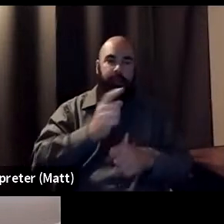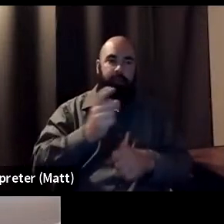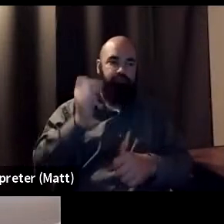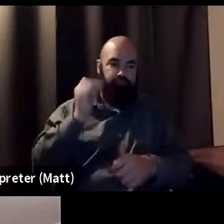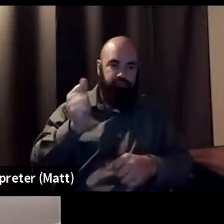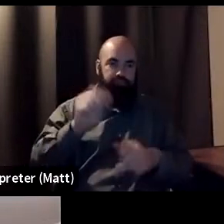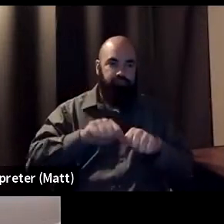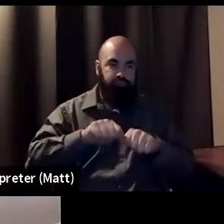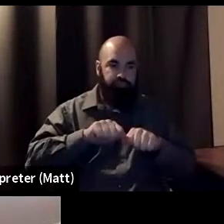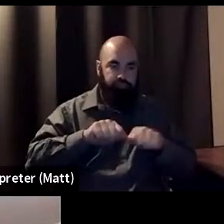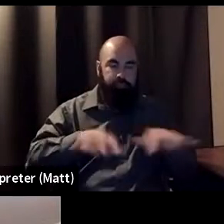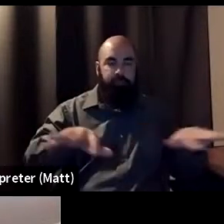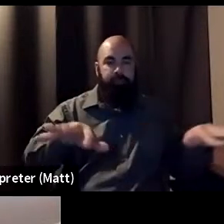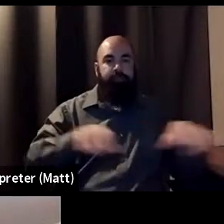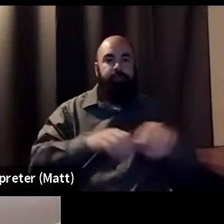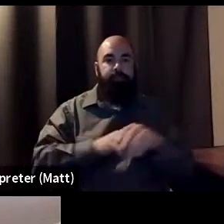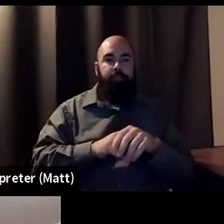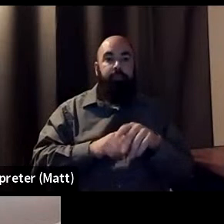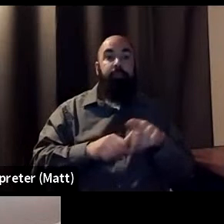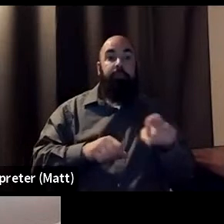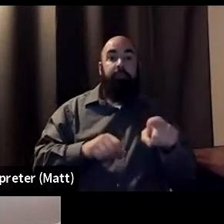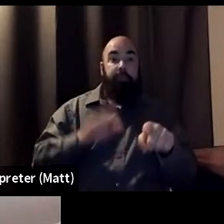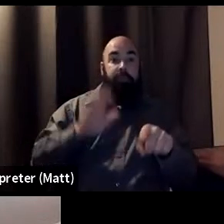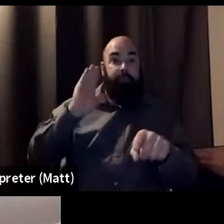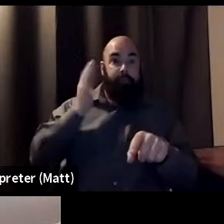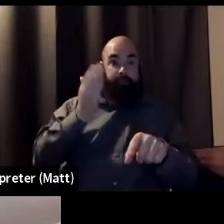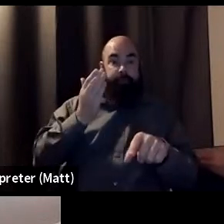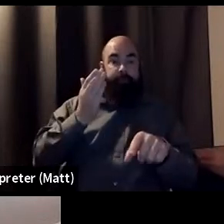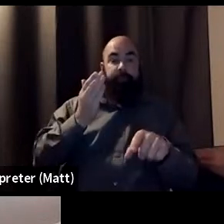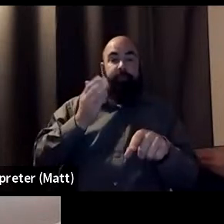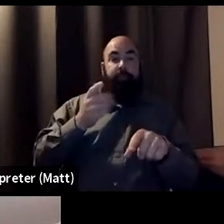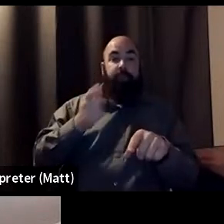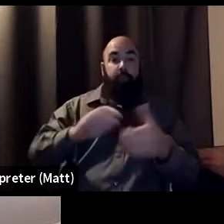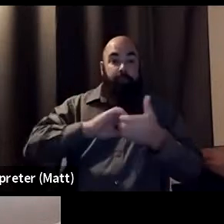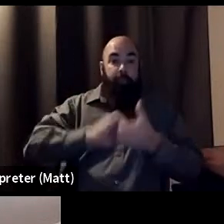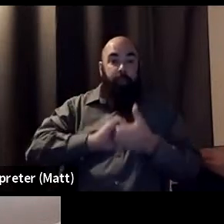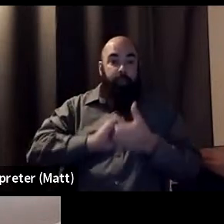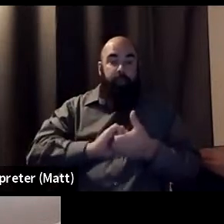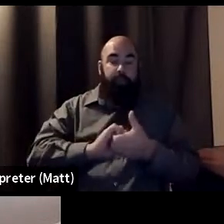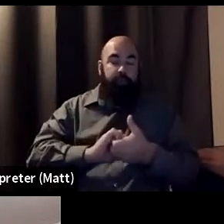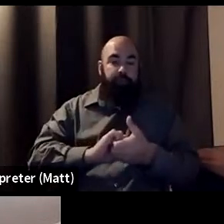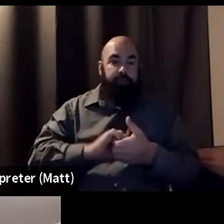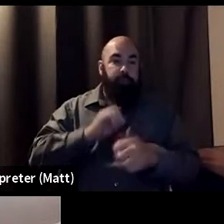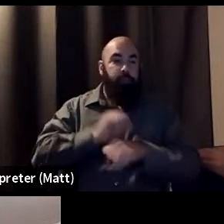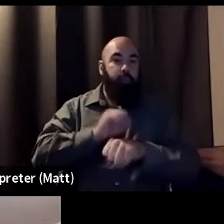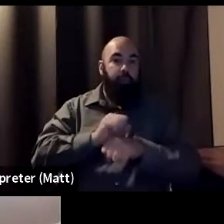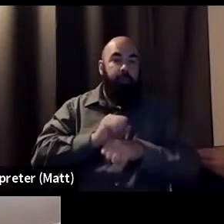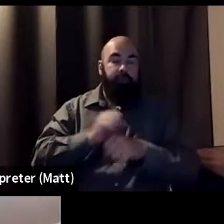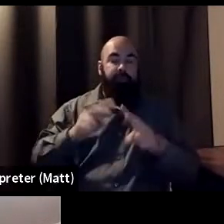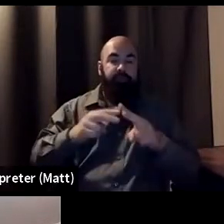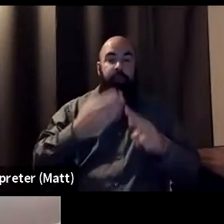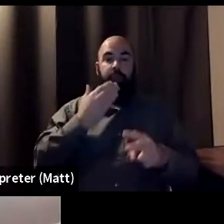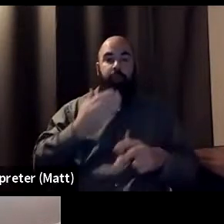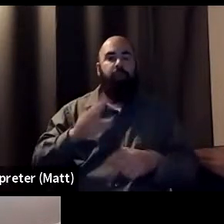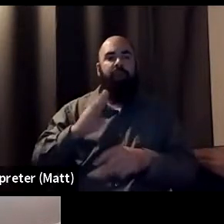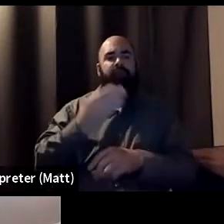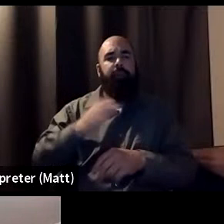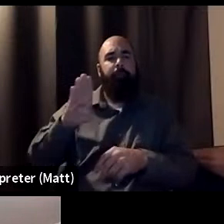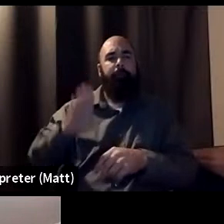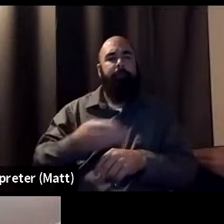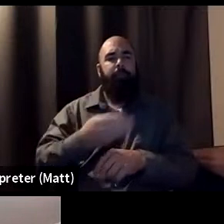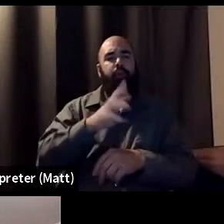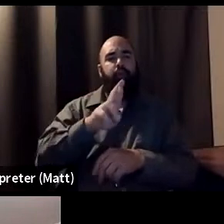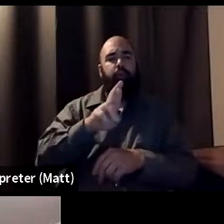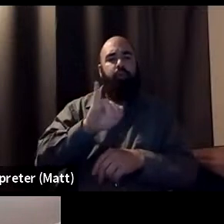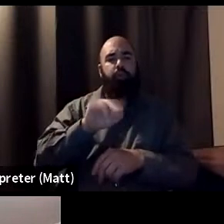And it sounds like you've had a terrific partner in all of this for the vaccine distribution at Blue Ridge Church. Do you want to speak